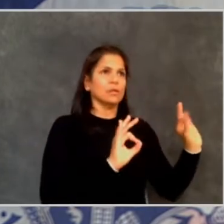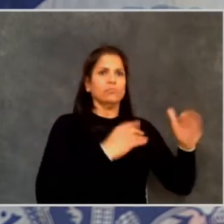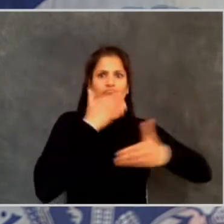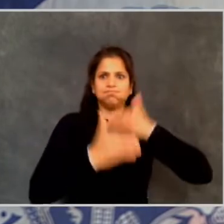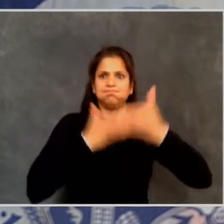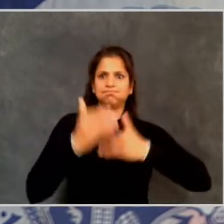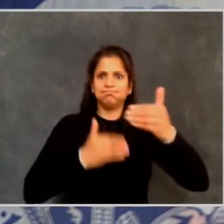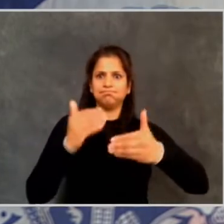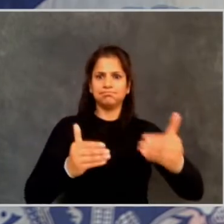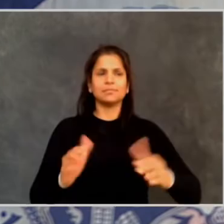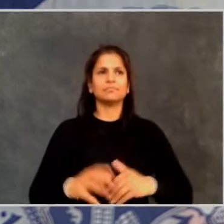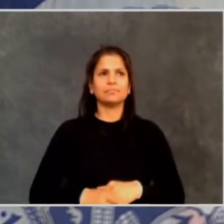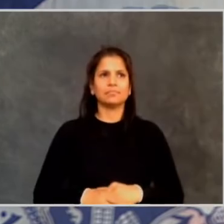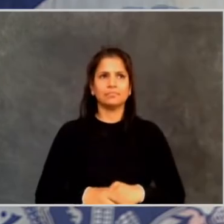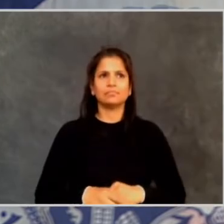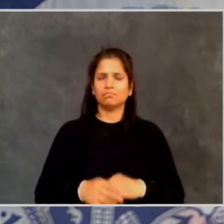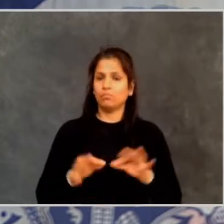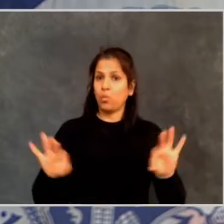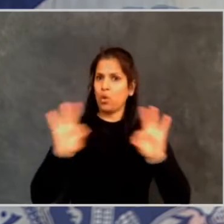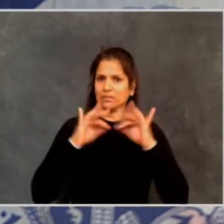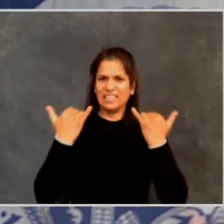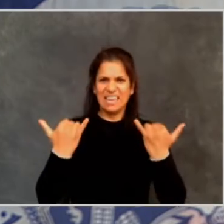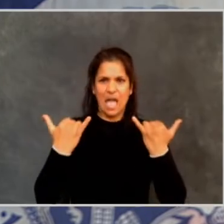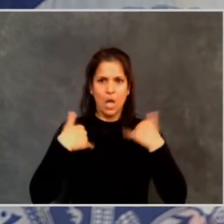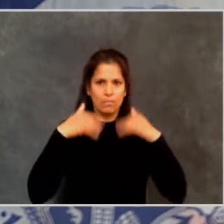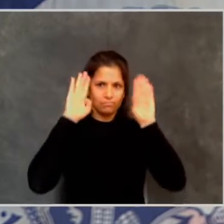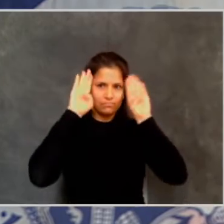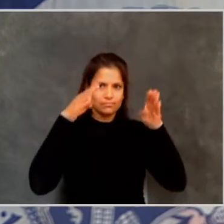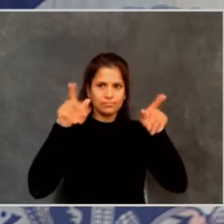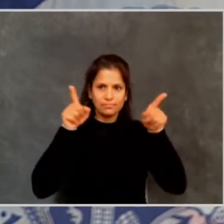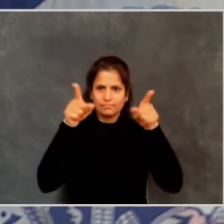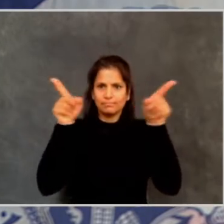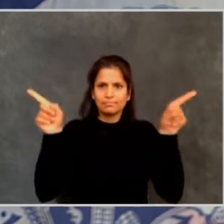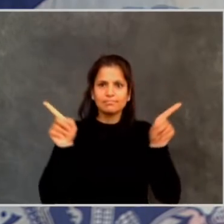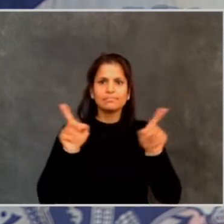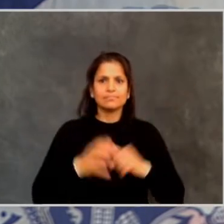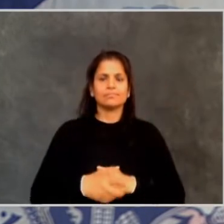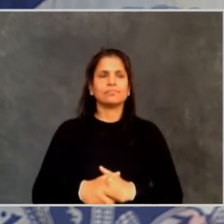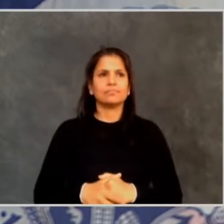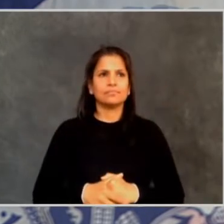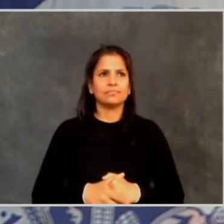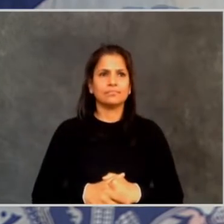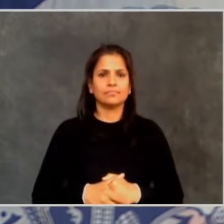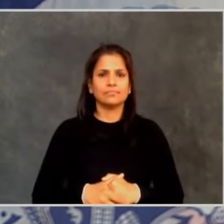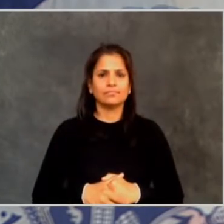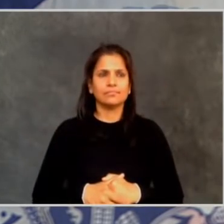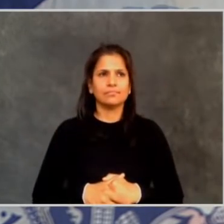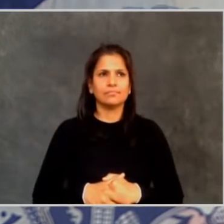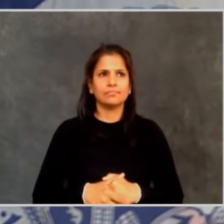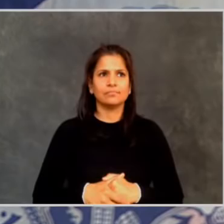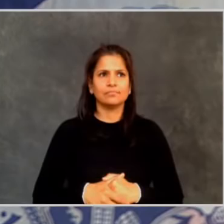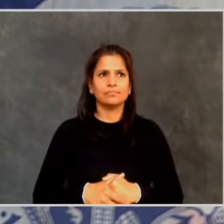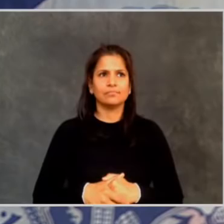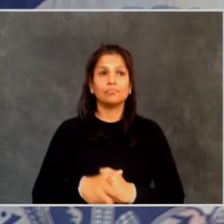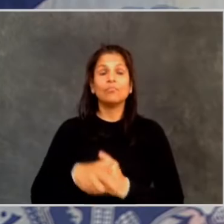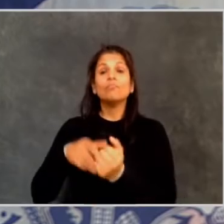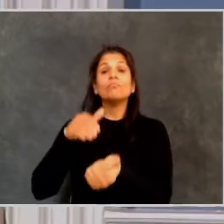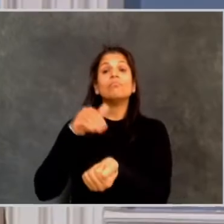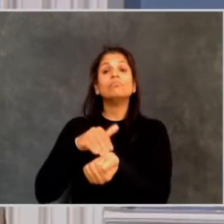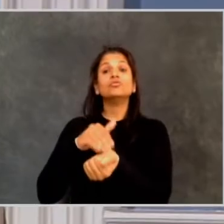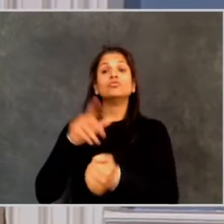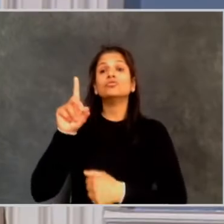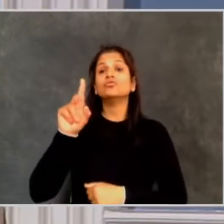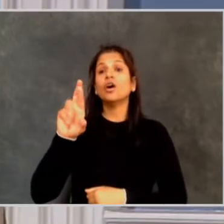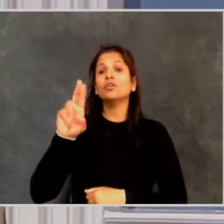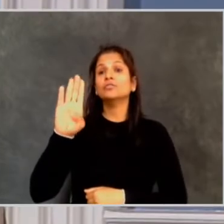specific problems, the deep problems that we're seeing emerge. And Mr. Mayor, if I can Please. add to that, I would say that we, from